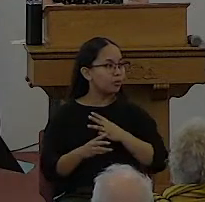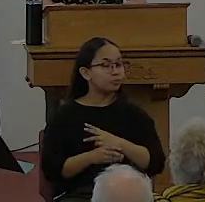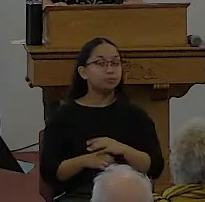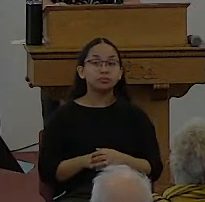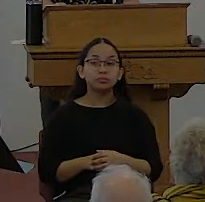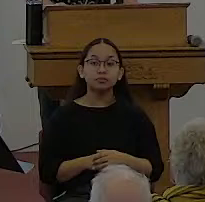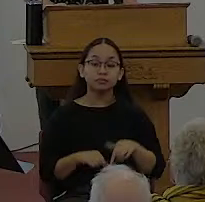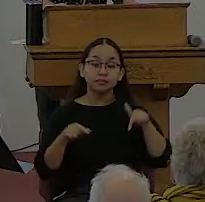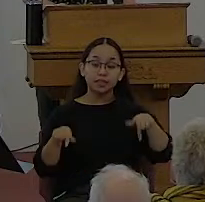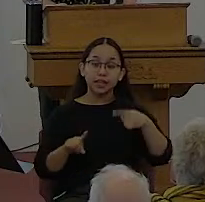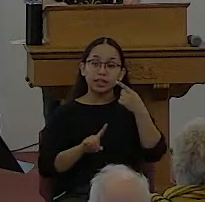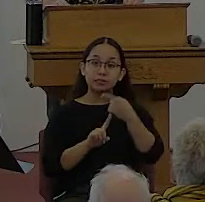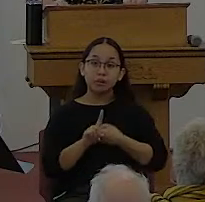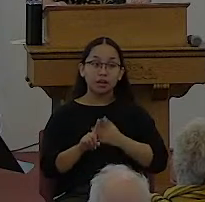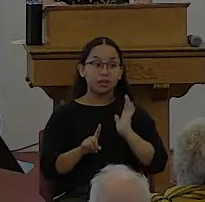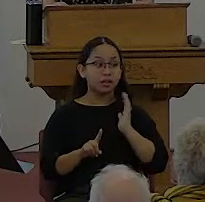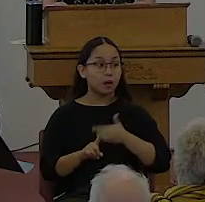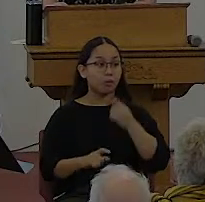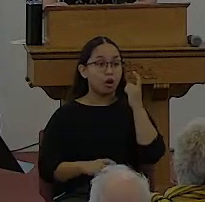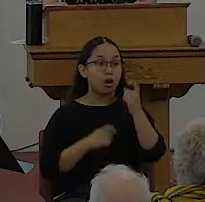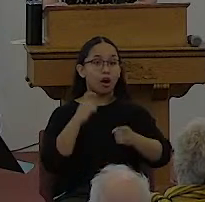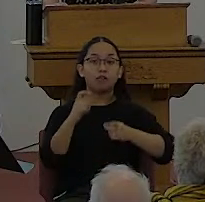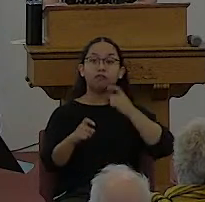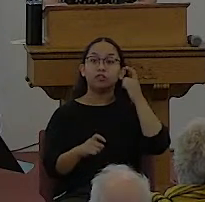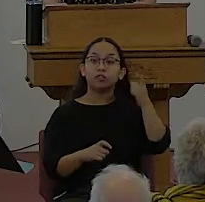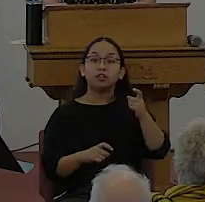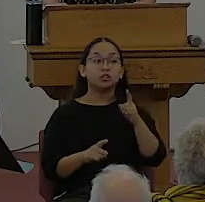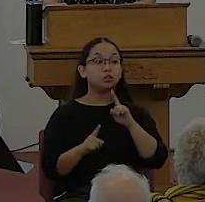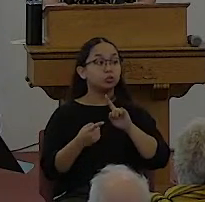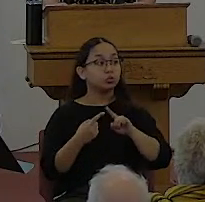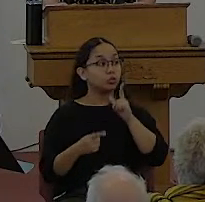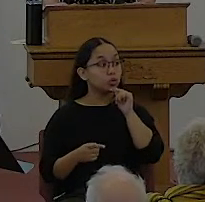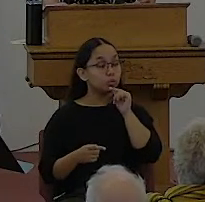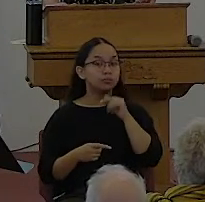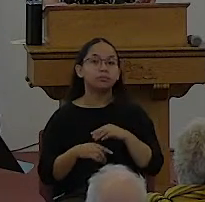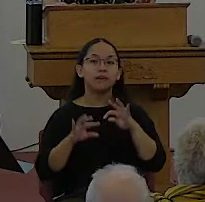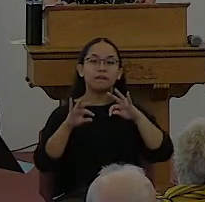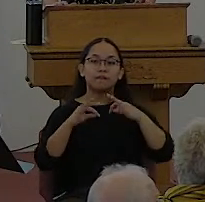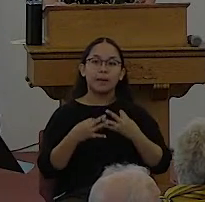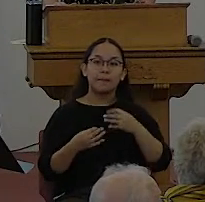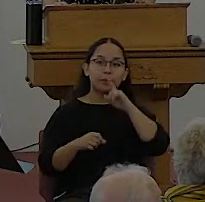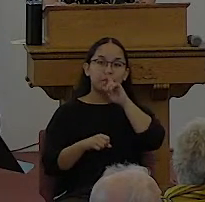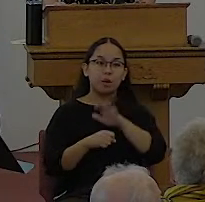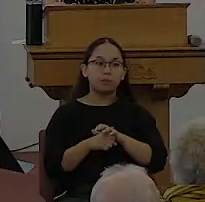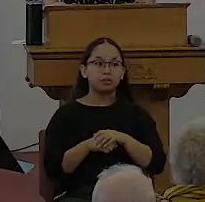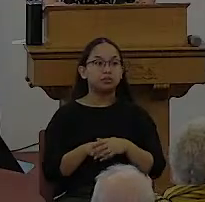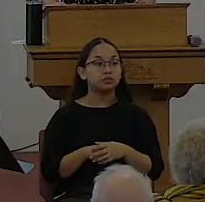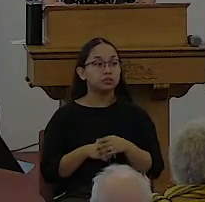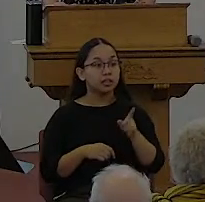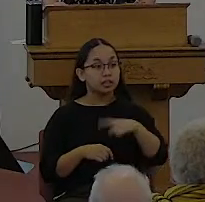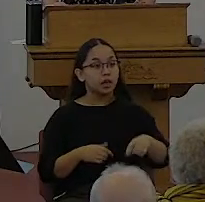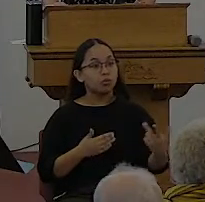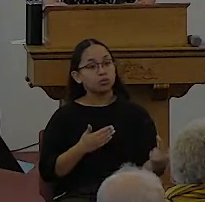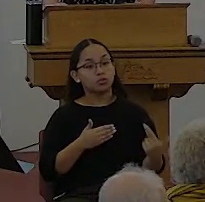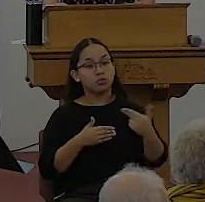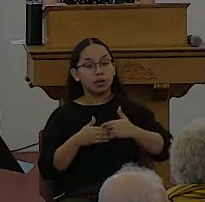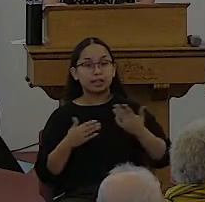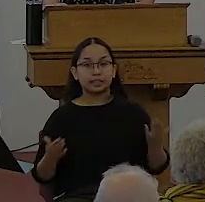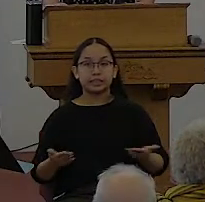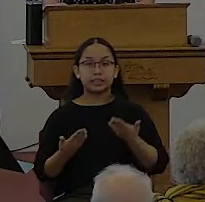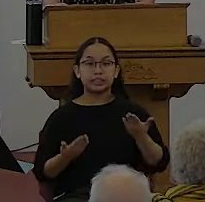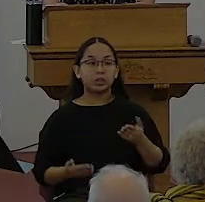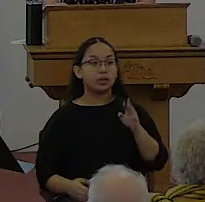This month, our offerings go to the Family Promise. They will be joining us once again here in